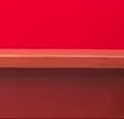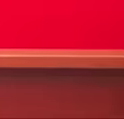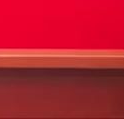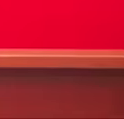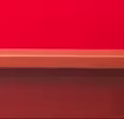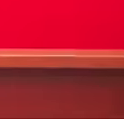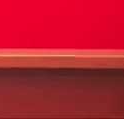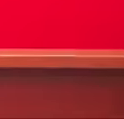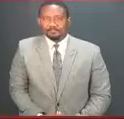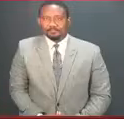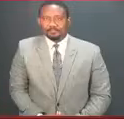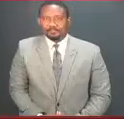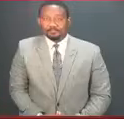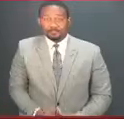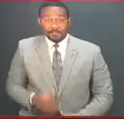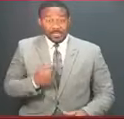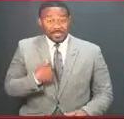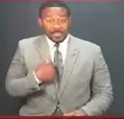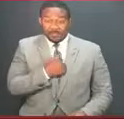suspension.